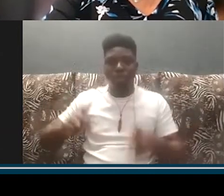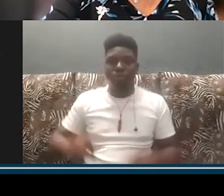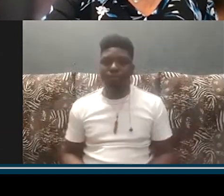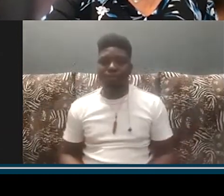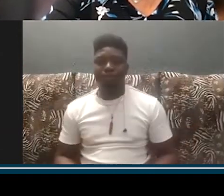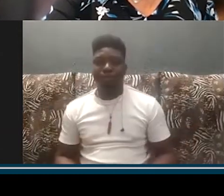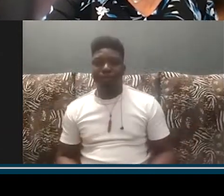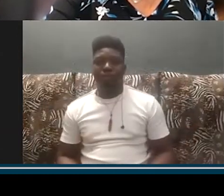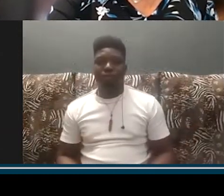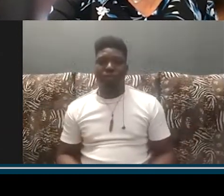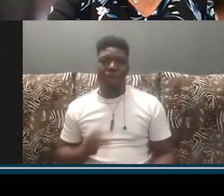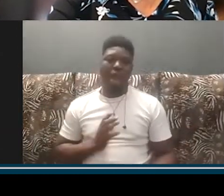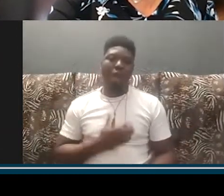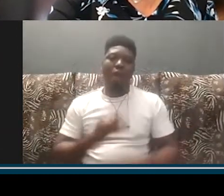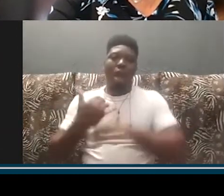country, and